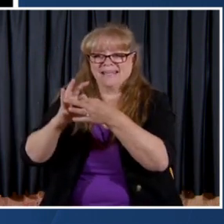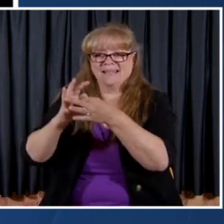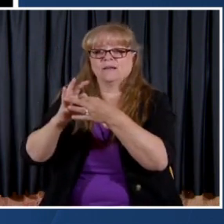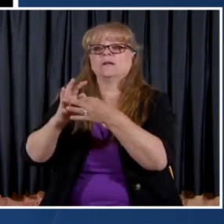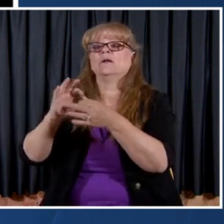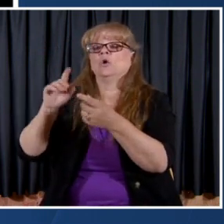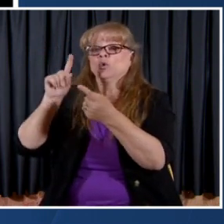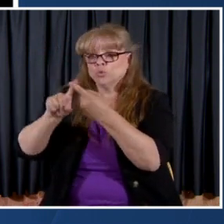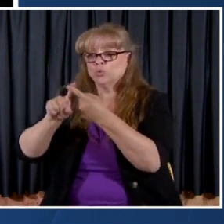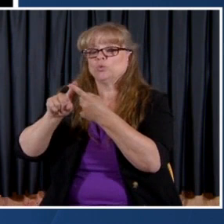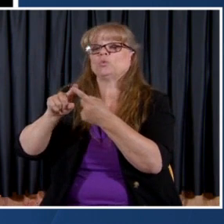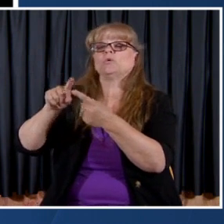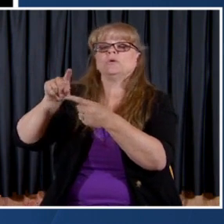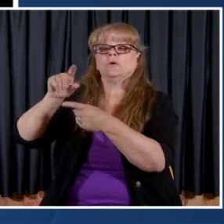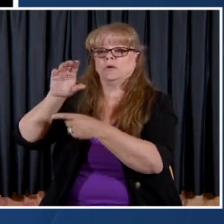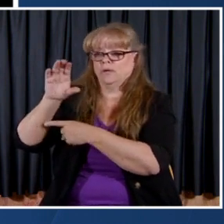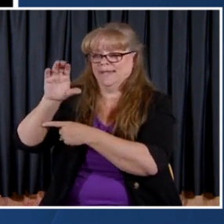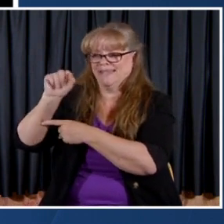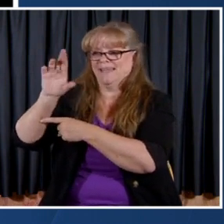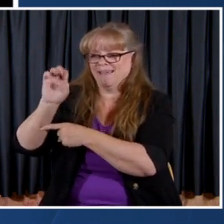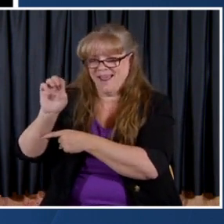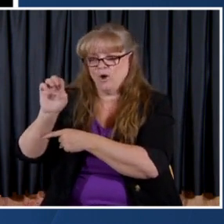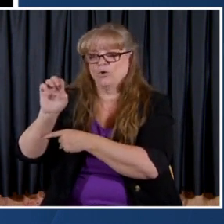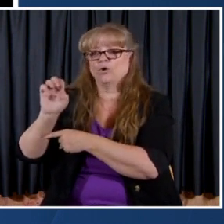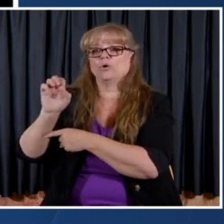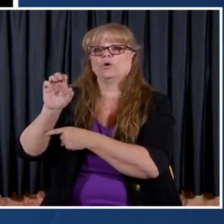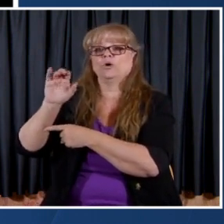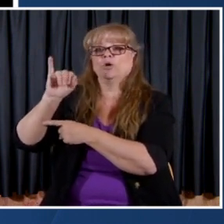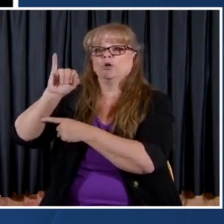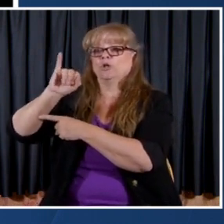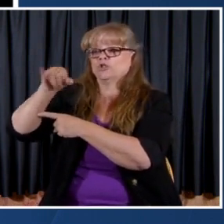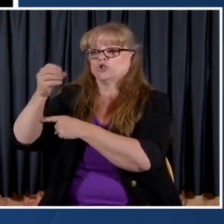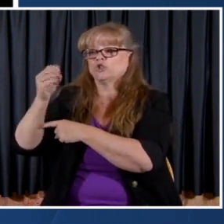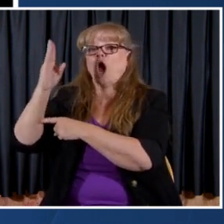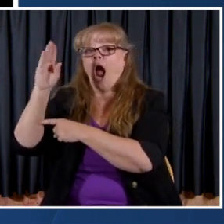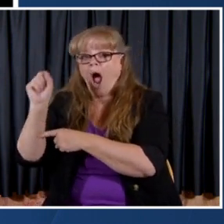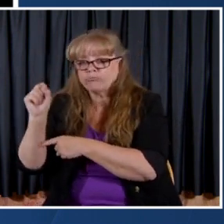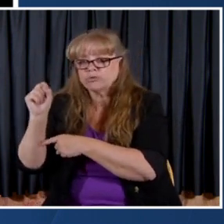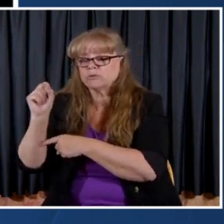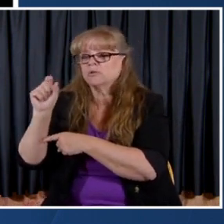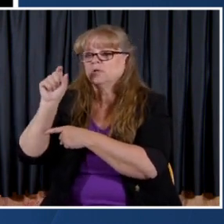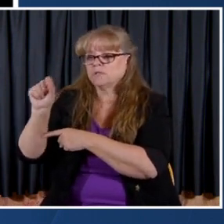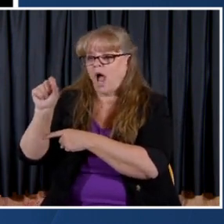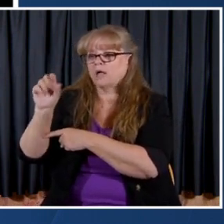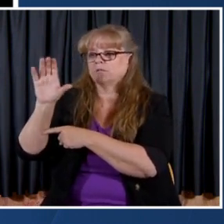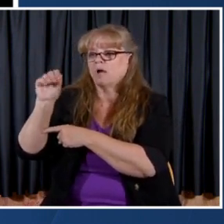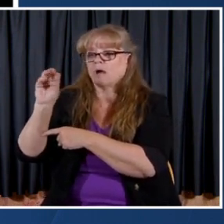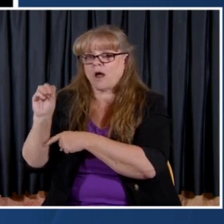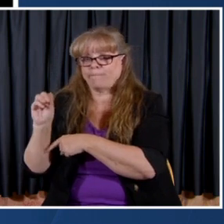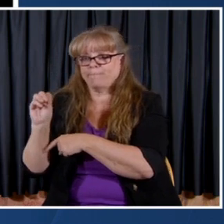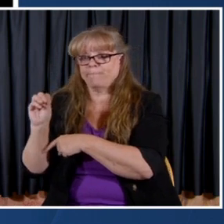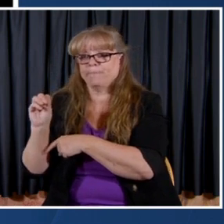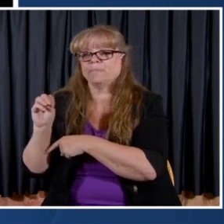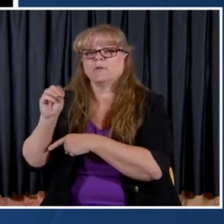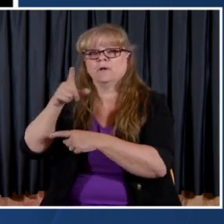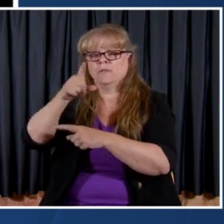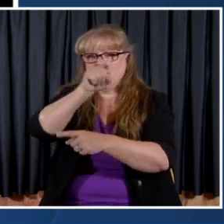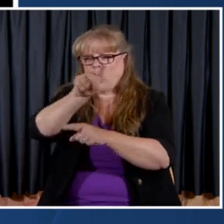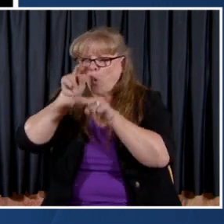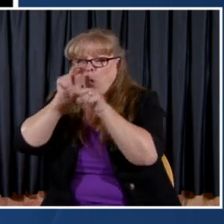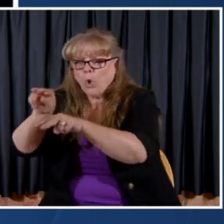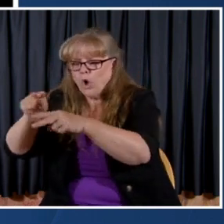connecttocarejobs.com to identify positions that you might be interested in, where you're able to travel and commute, and as well as other professional skills